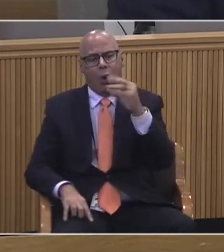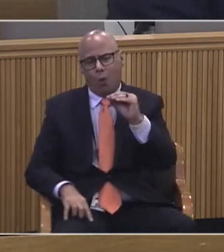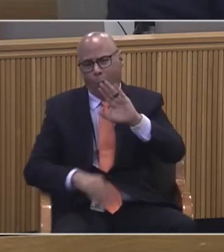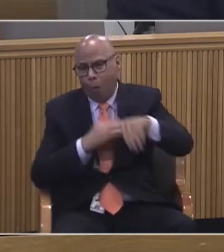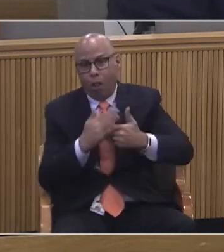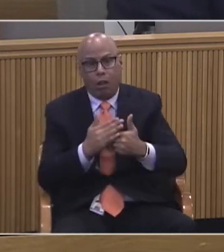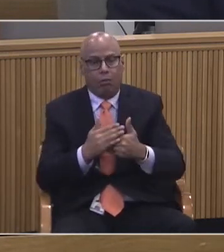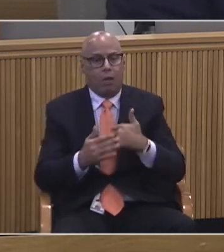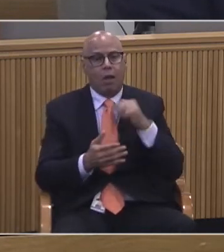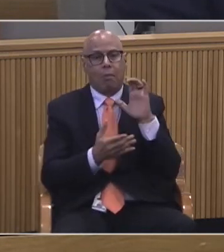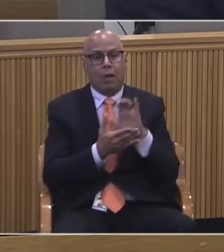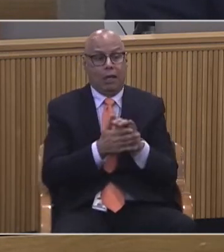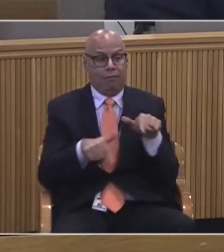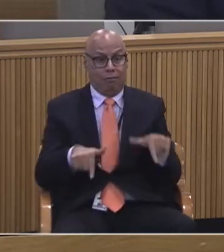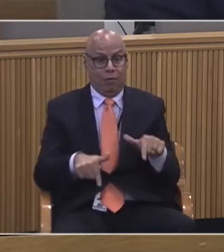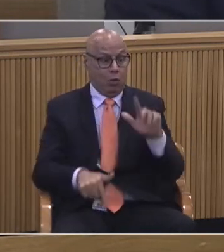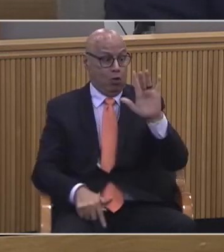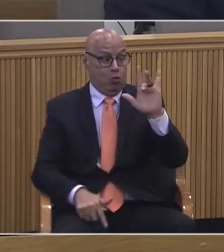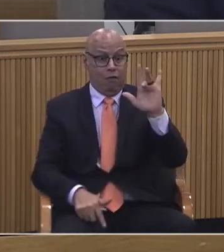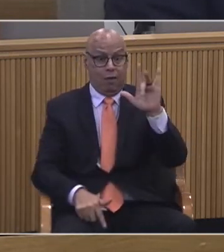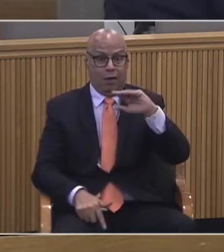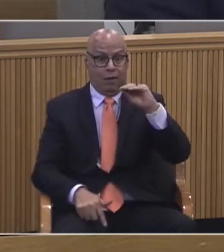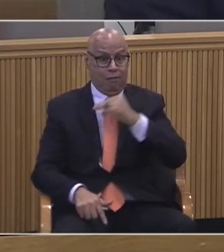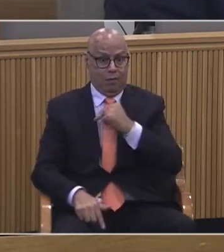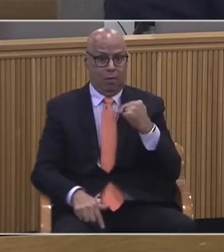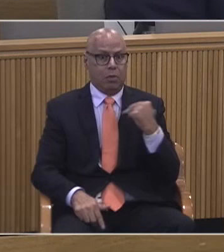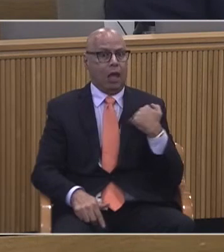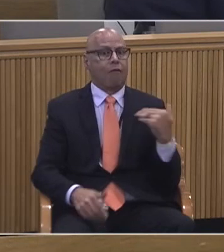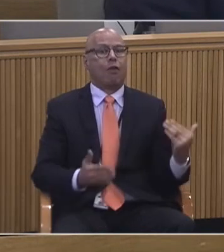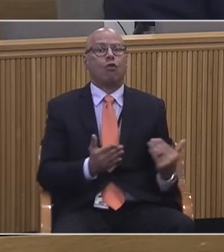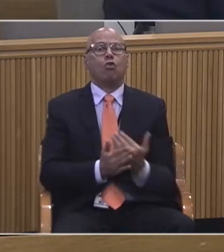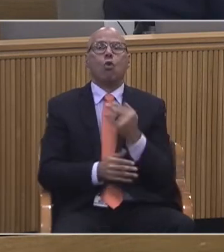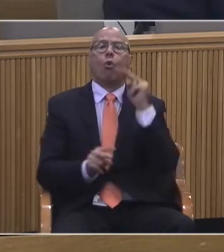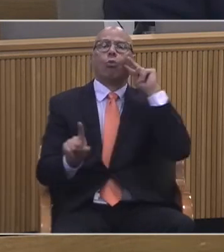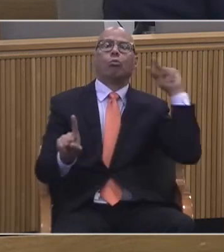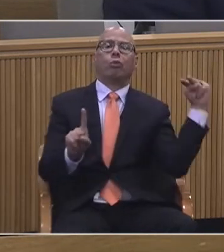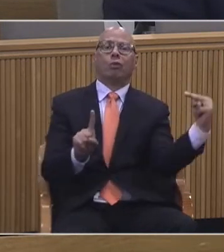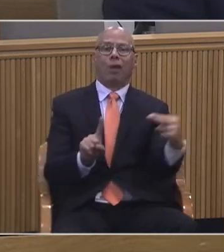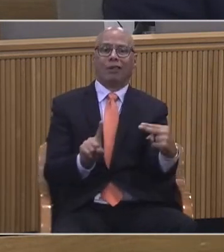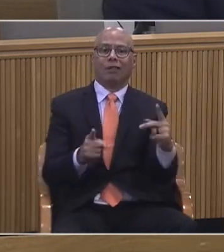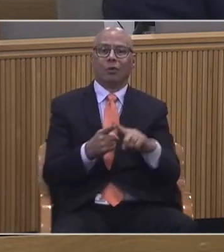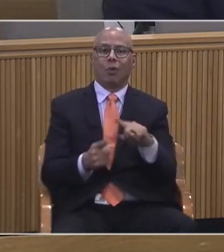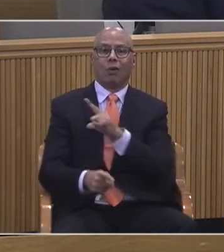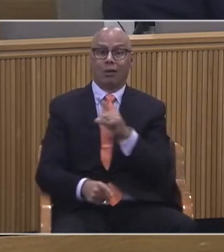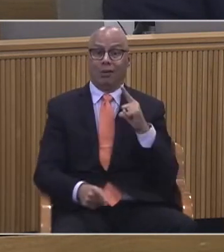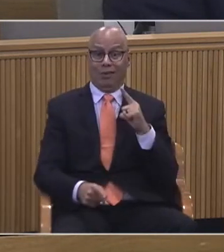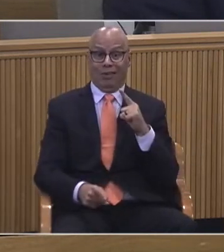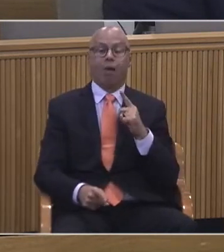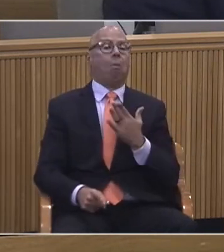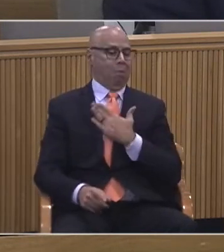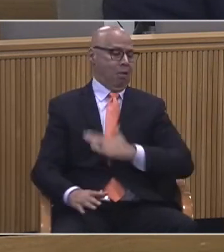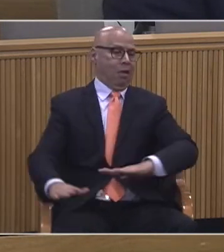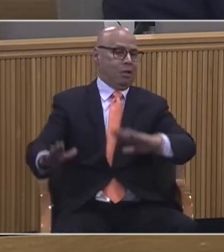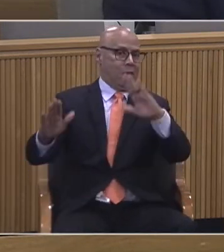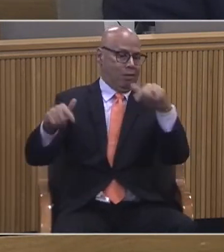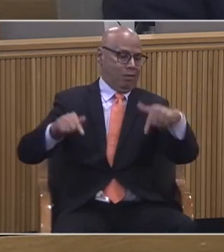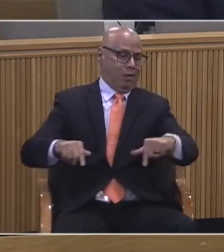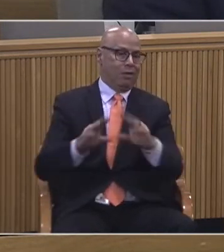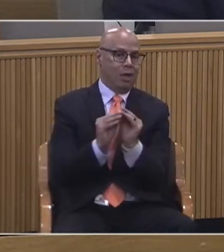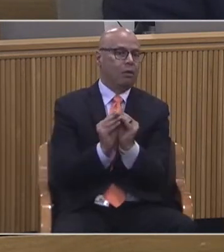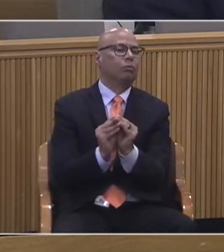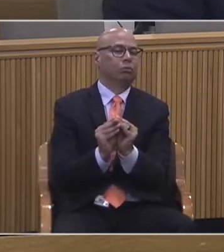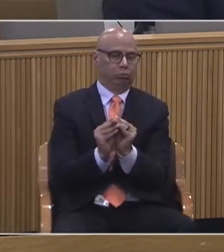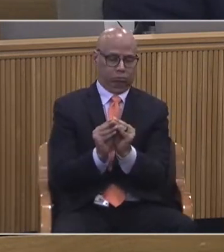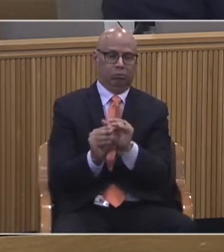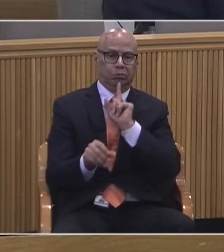I believe our 25 members bring a fresh perspective to the legislature. My expectation is this session will be one